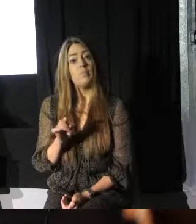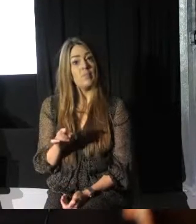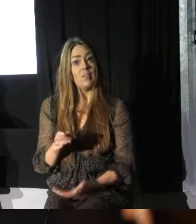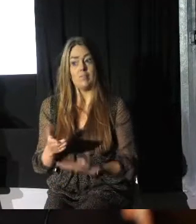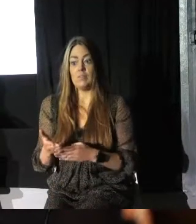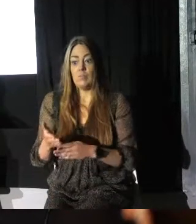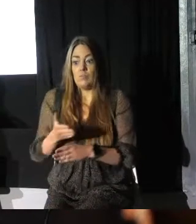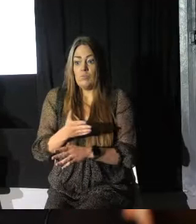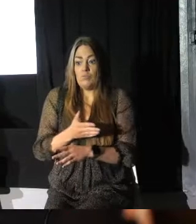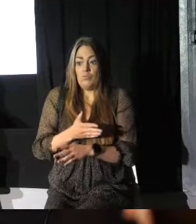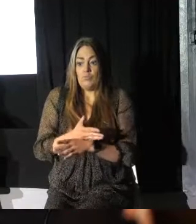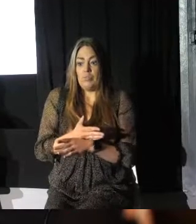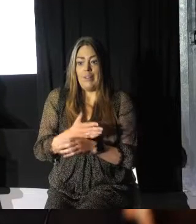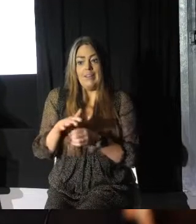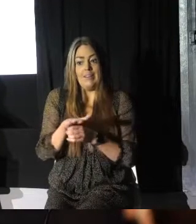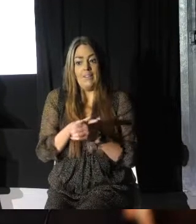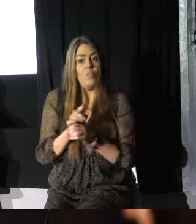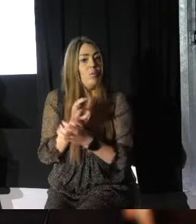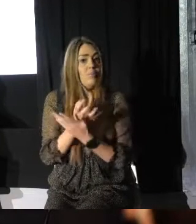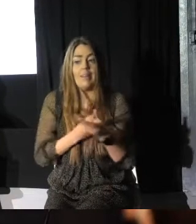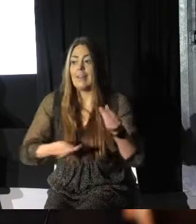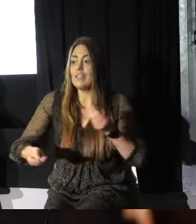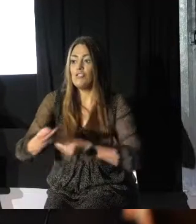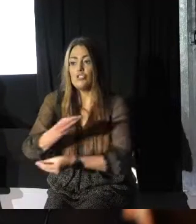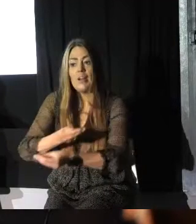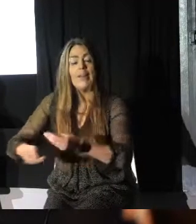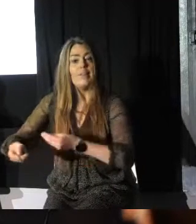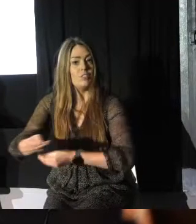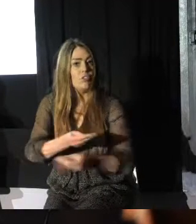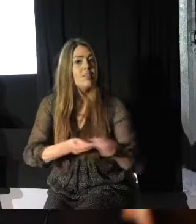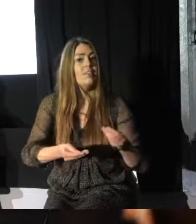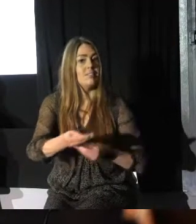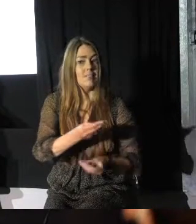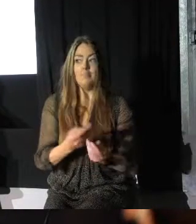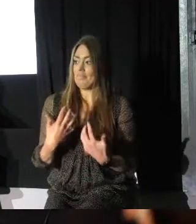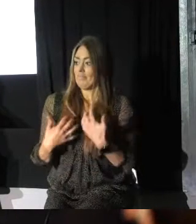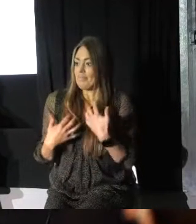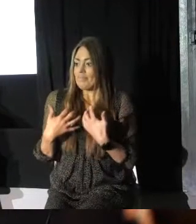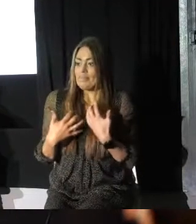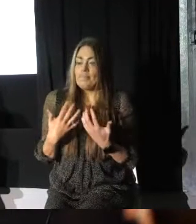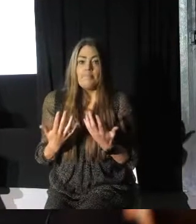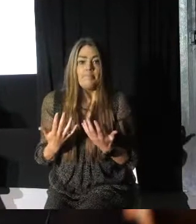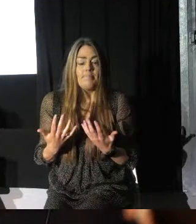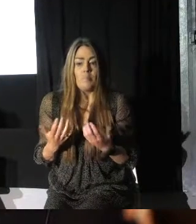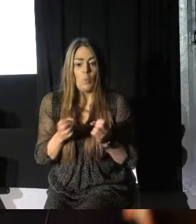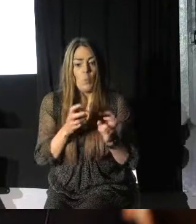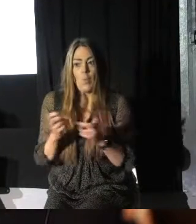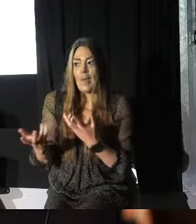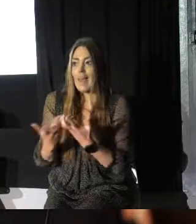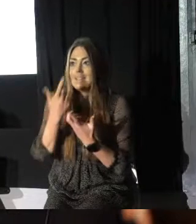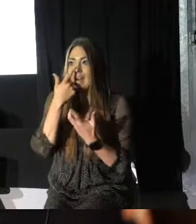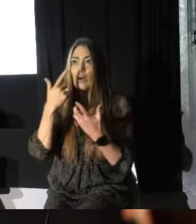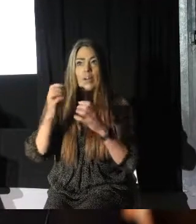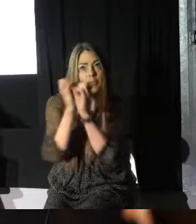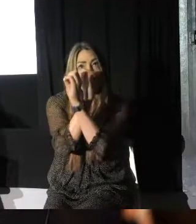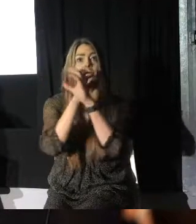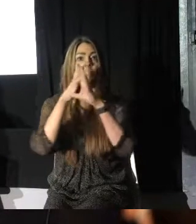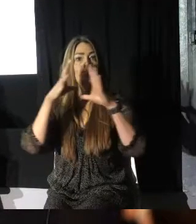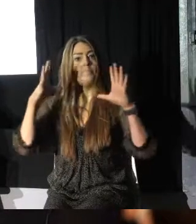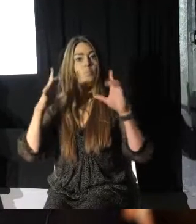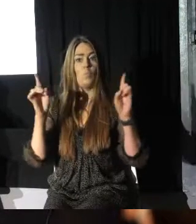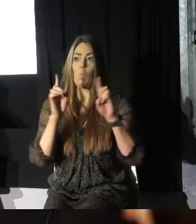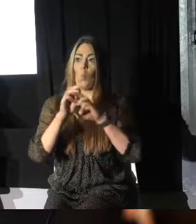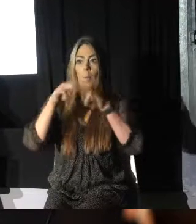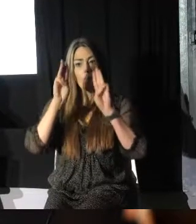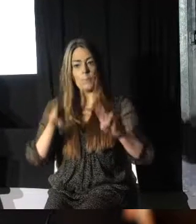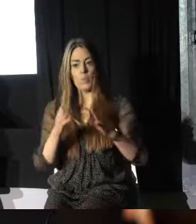precondition for so many other exchanges, and exciting ways of reimagining what a museum